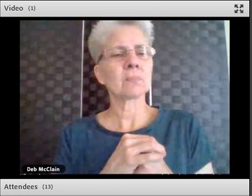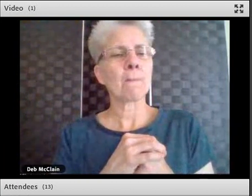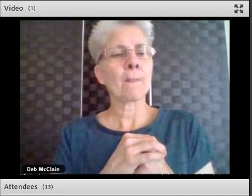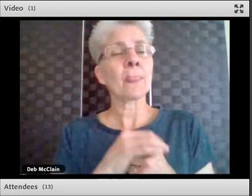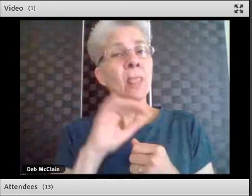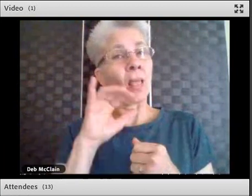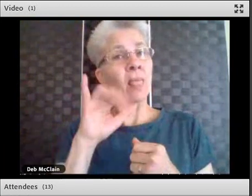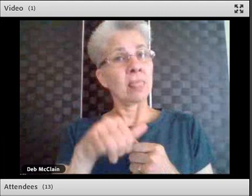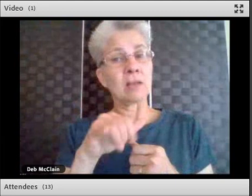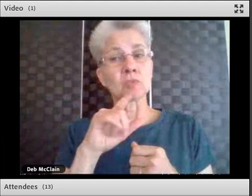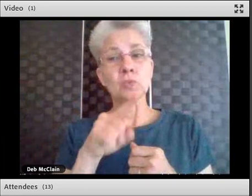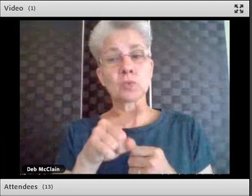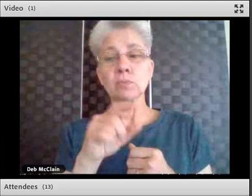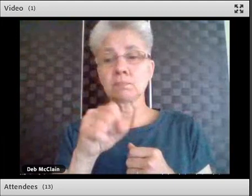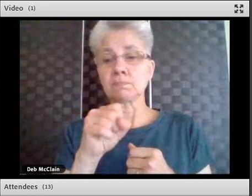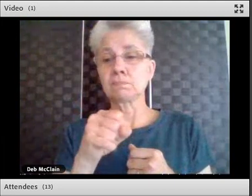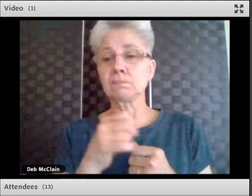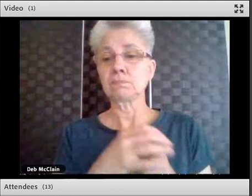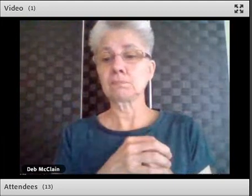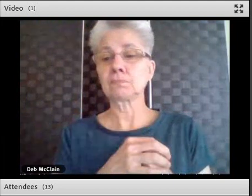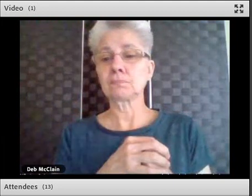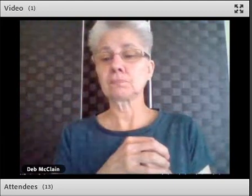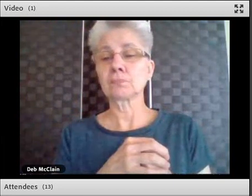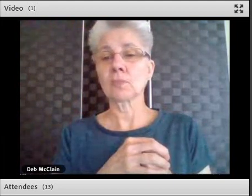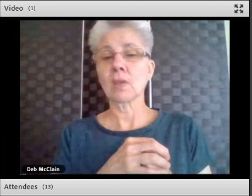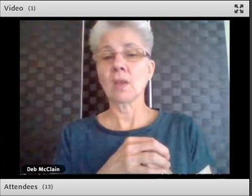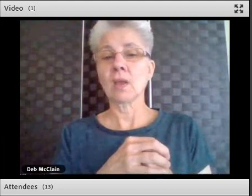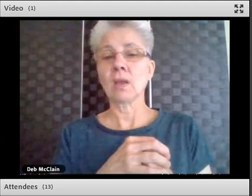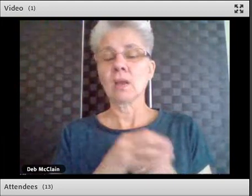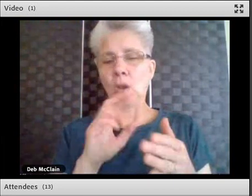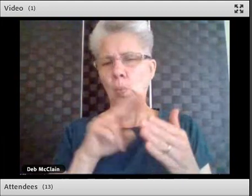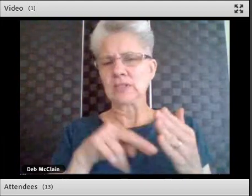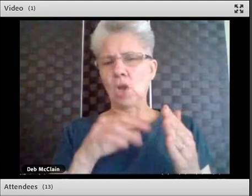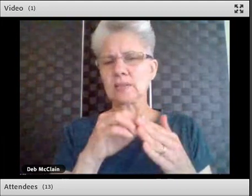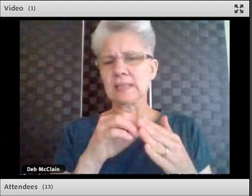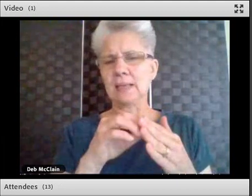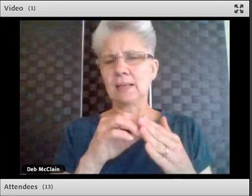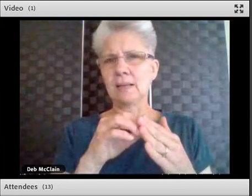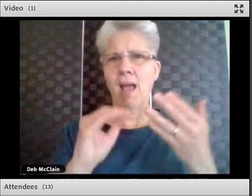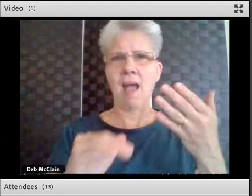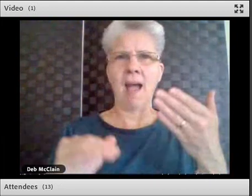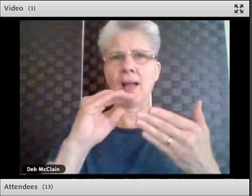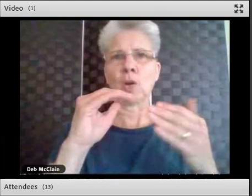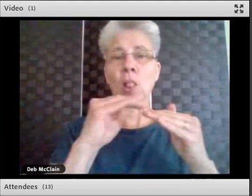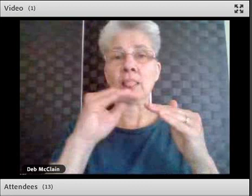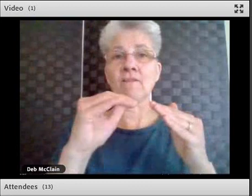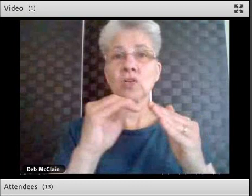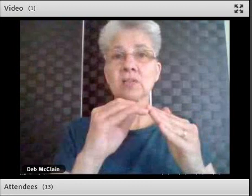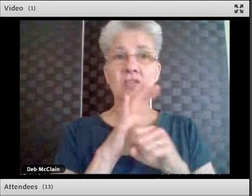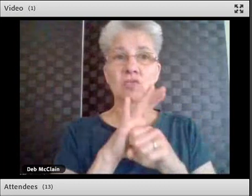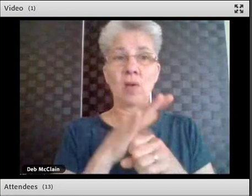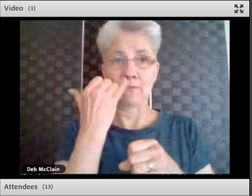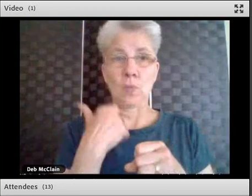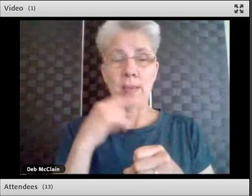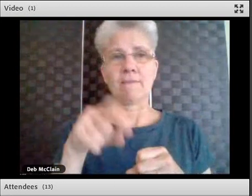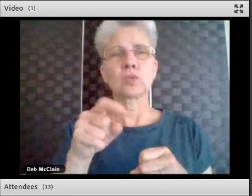And it does definitely result in higher levels of stress if we have